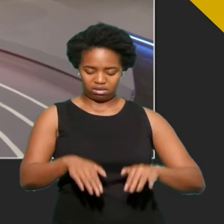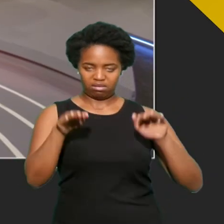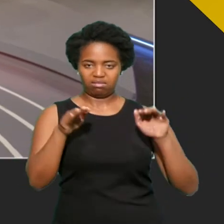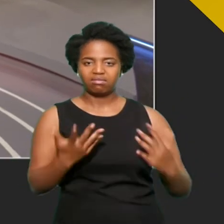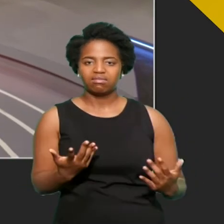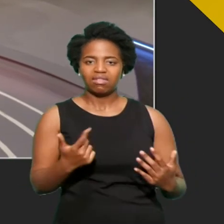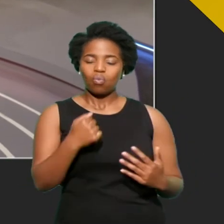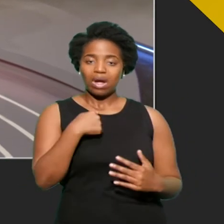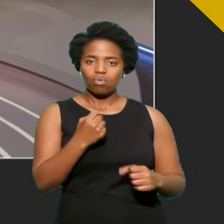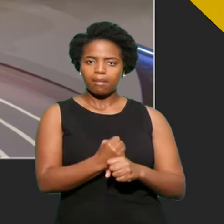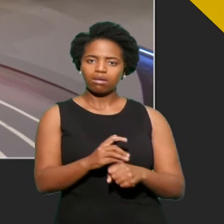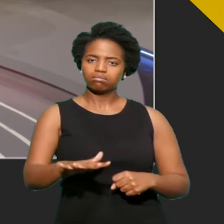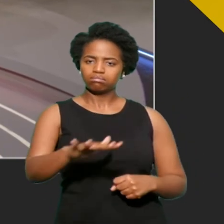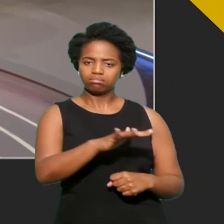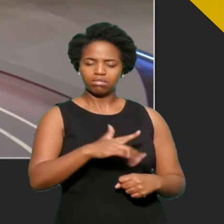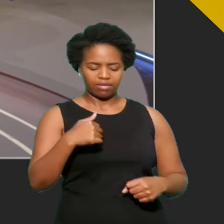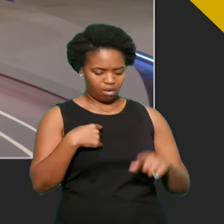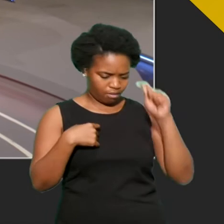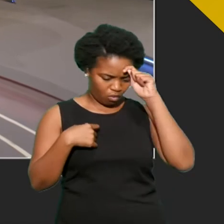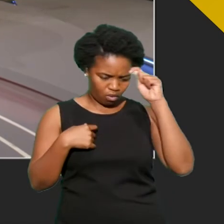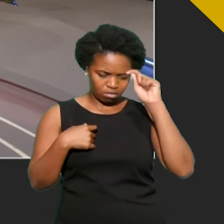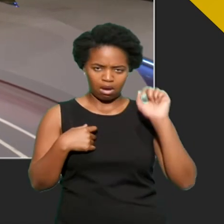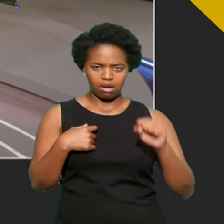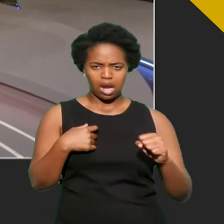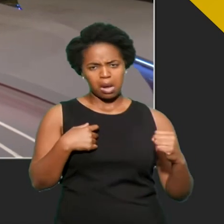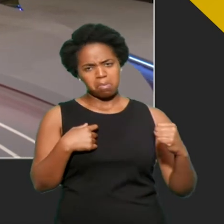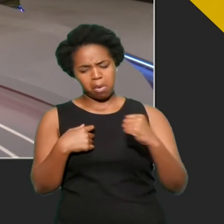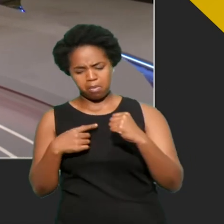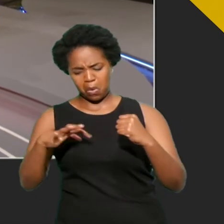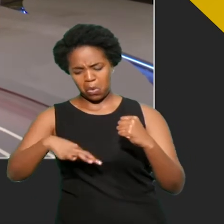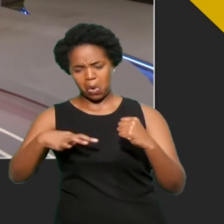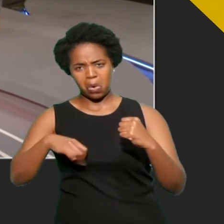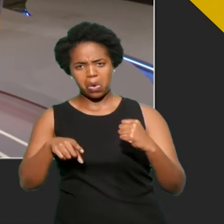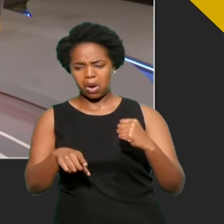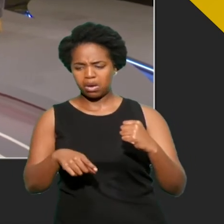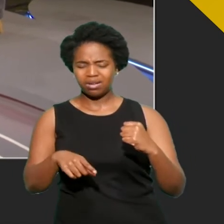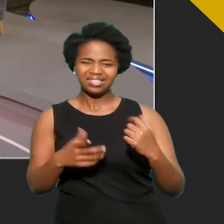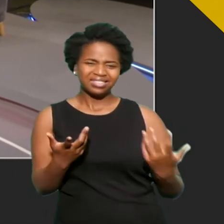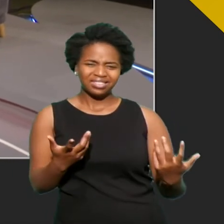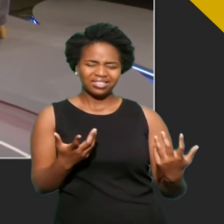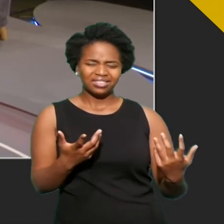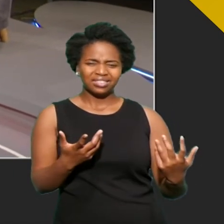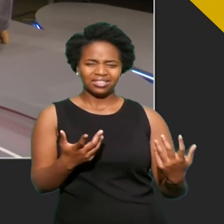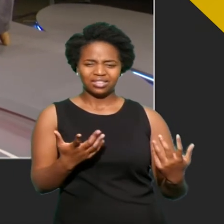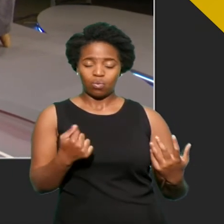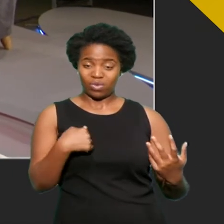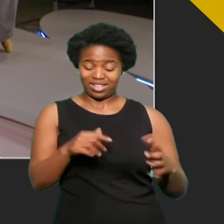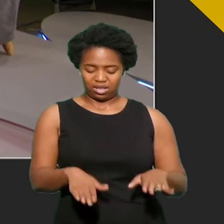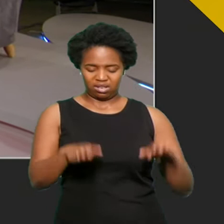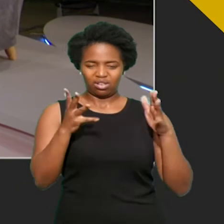we create environments for perpetrators to strive. When you say when we create those environments, when we